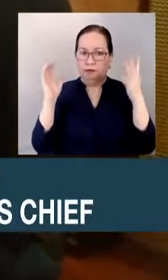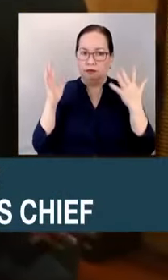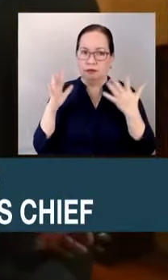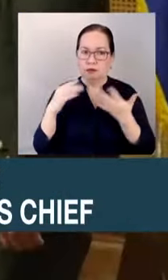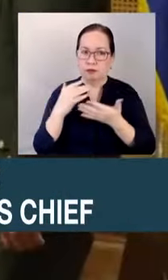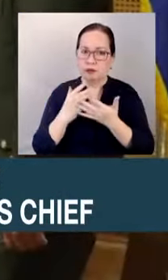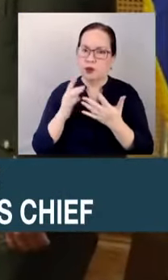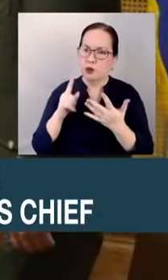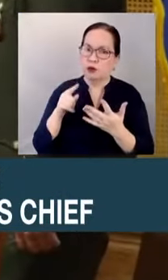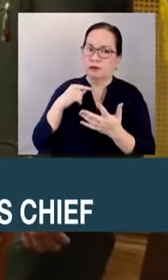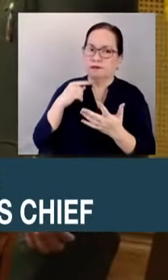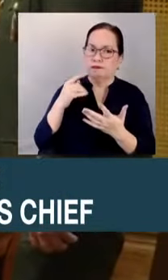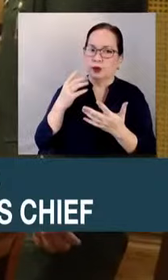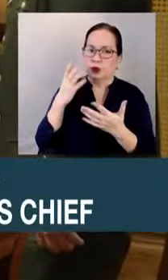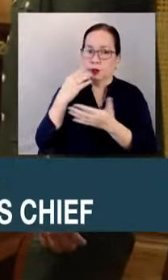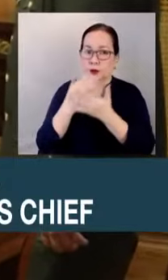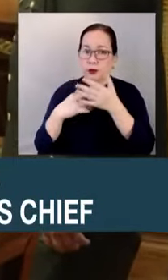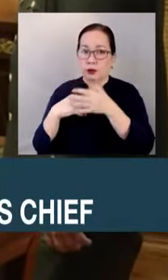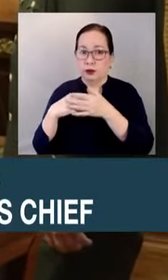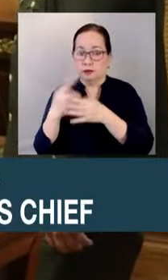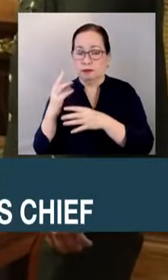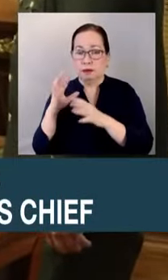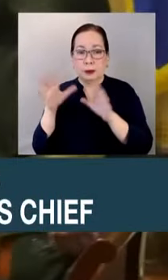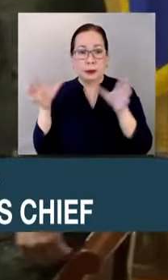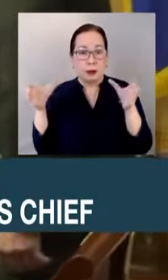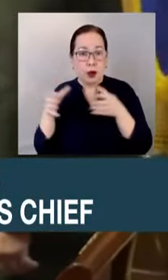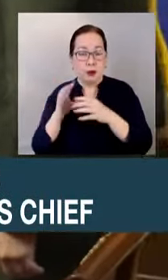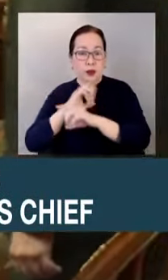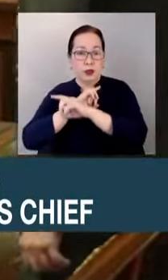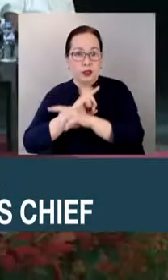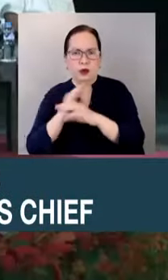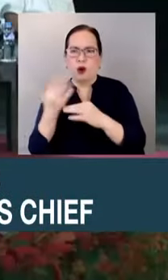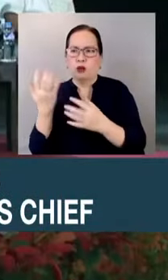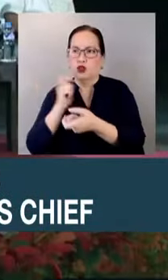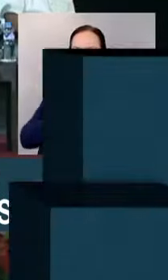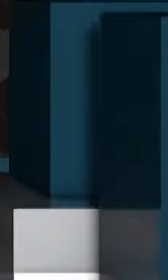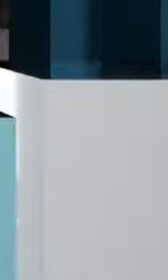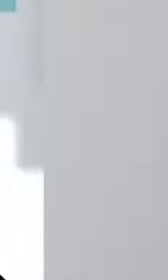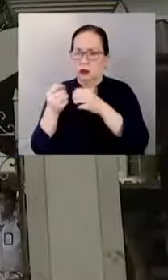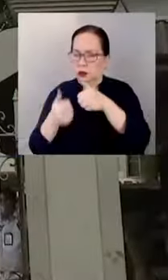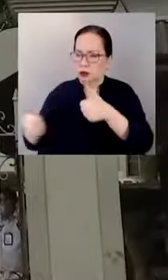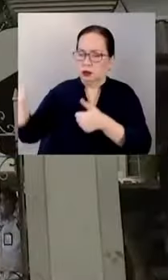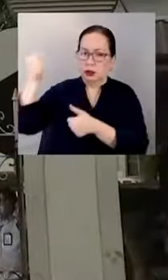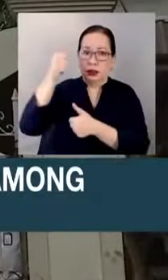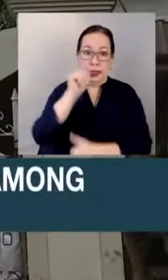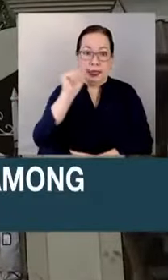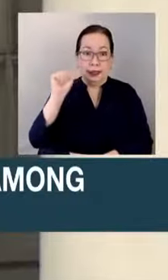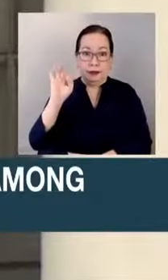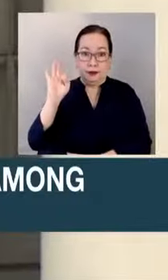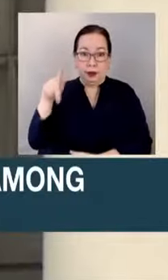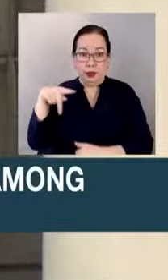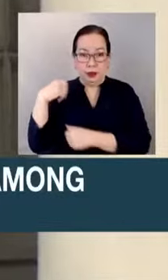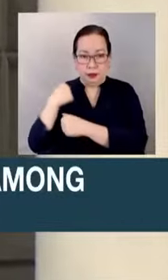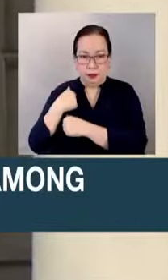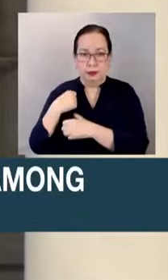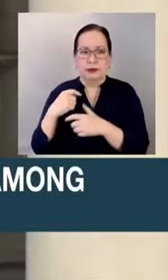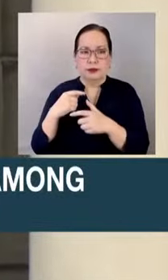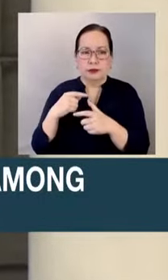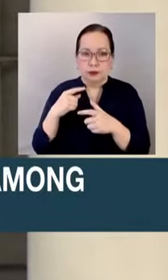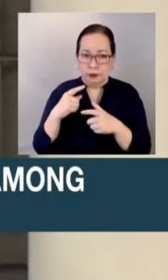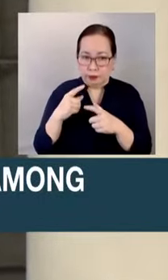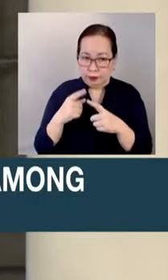Department OIC about the leadership change in the armed forces. The High Court junks a 2005 agreement of the